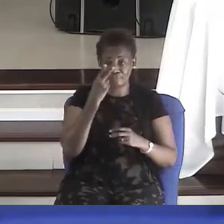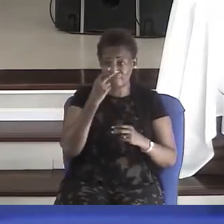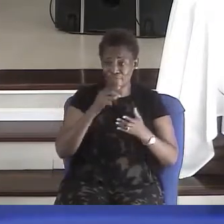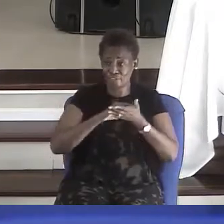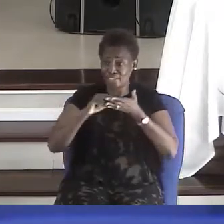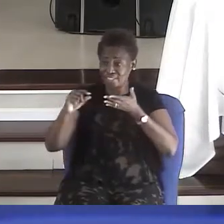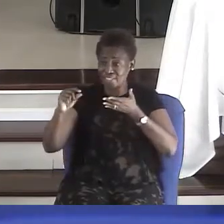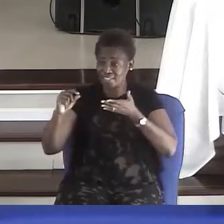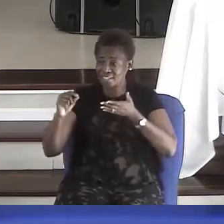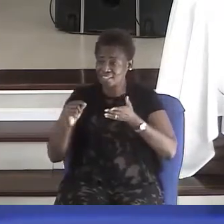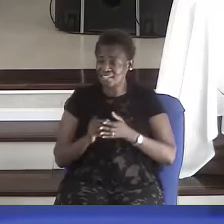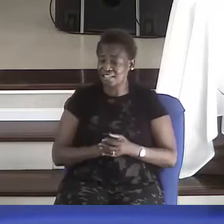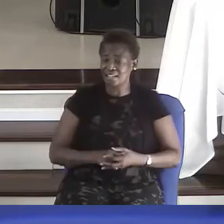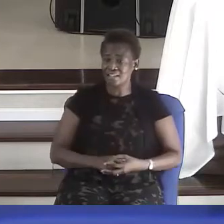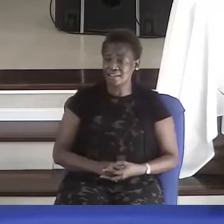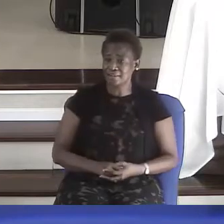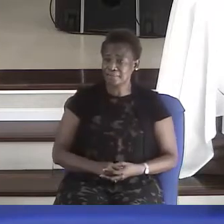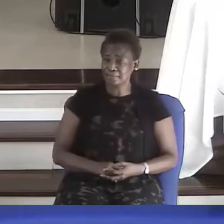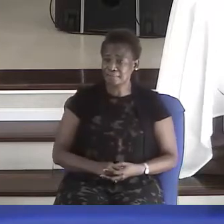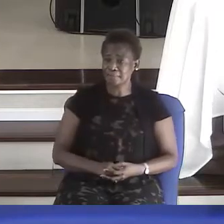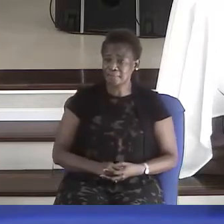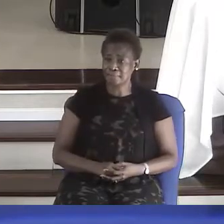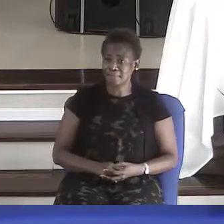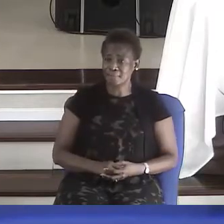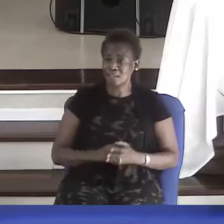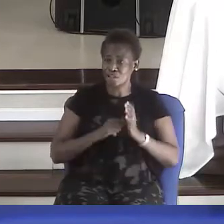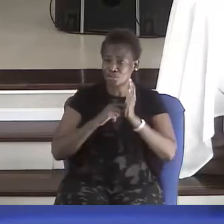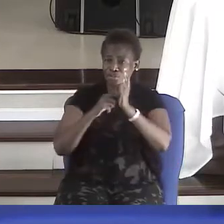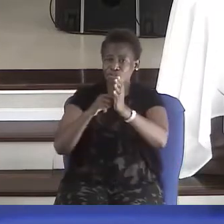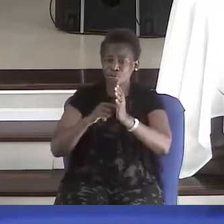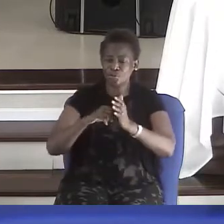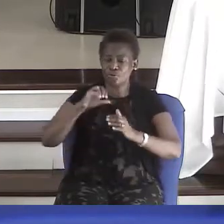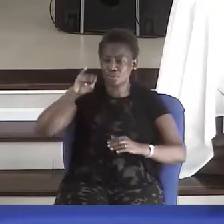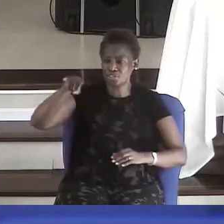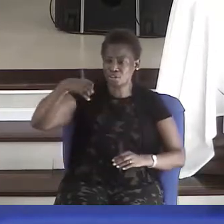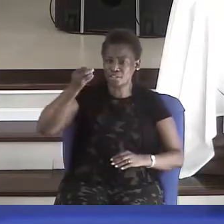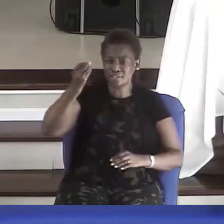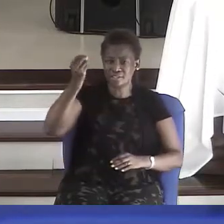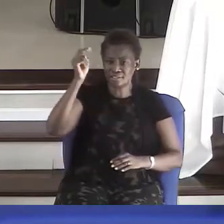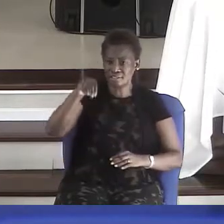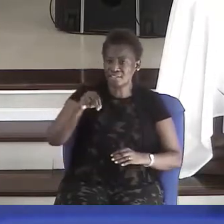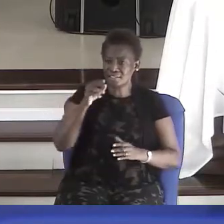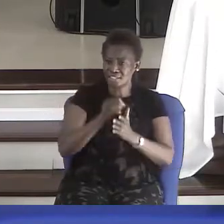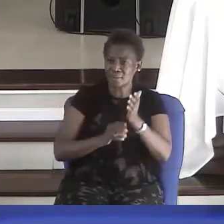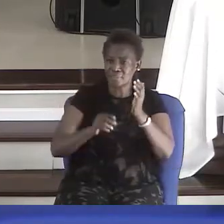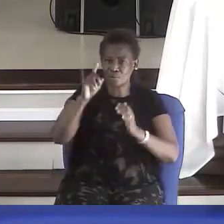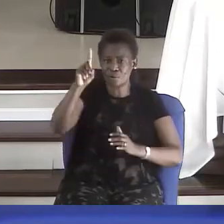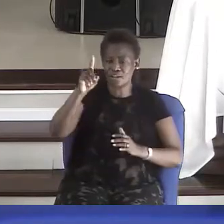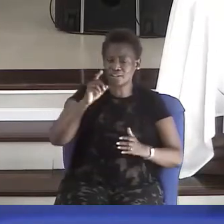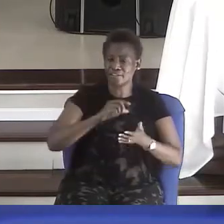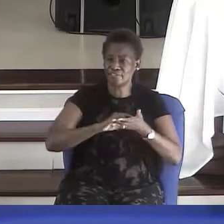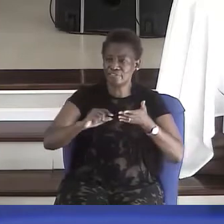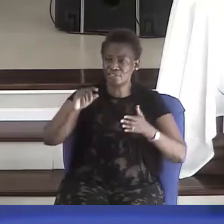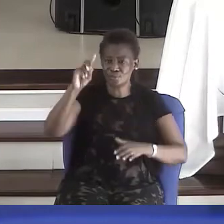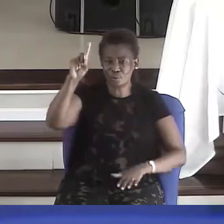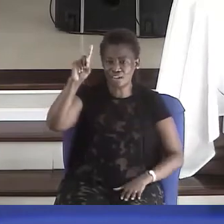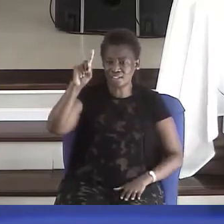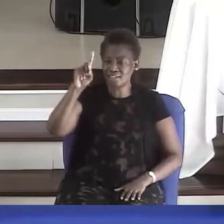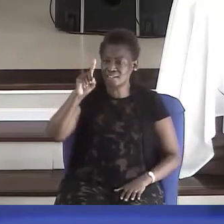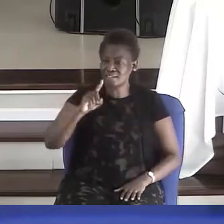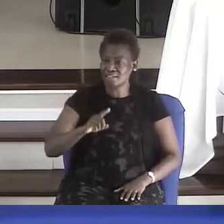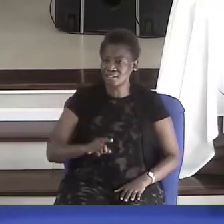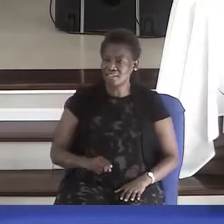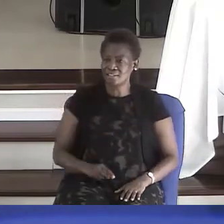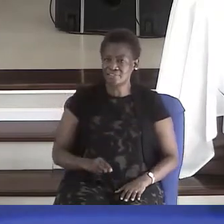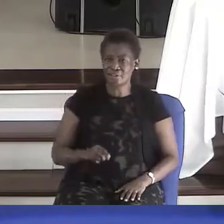the word of life. But I'd love for you to showcase John 1:1. St. John 1:1 from the